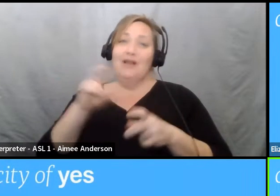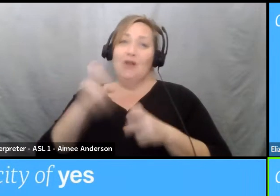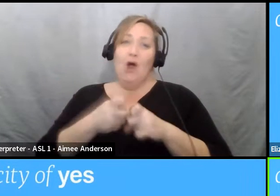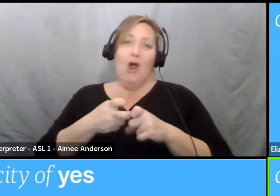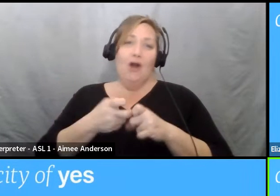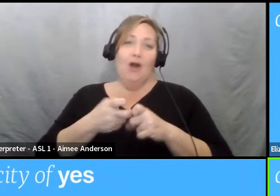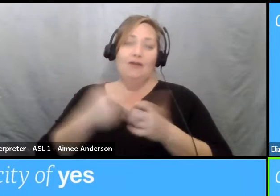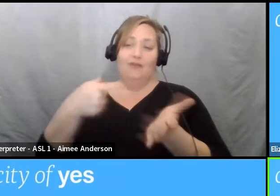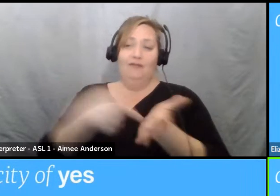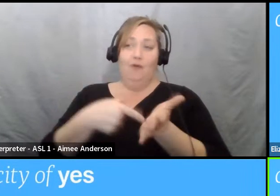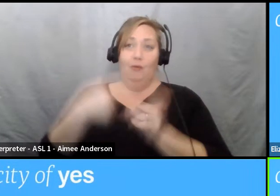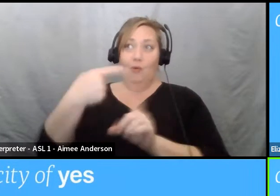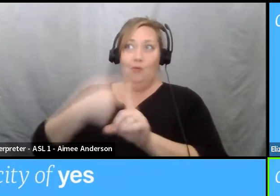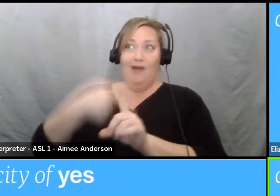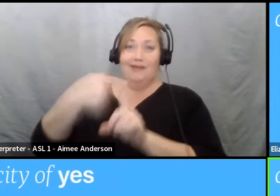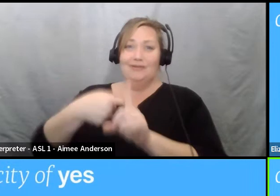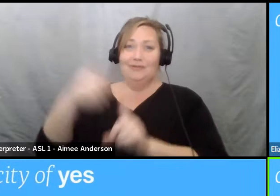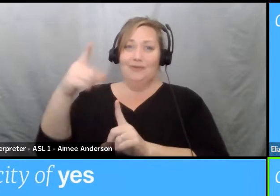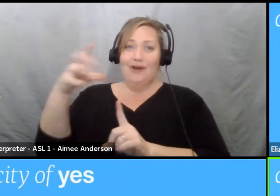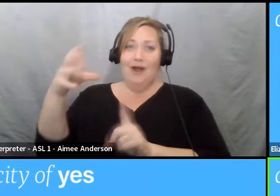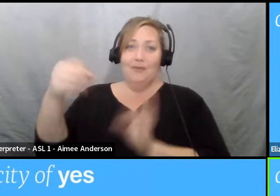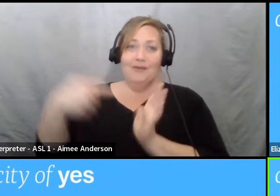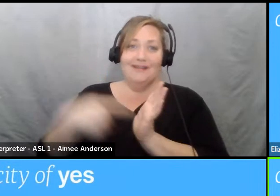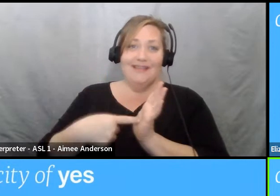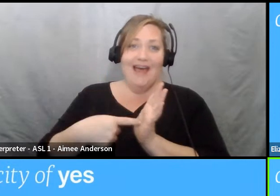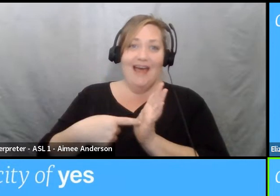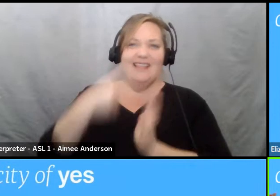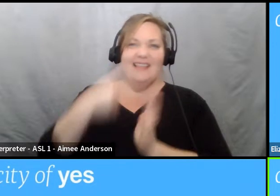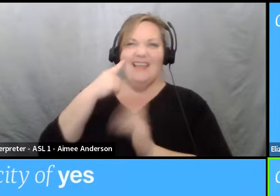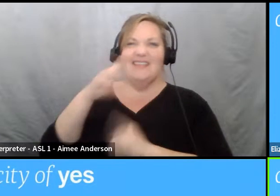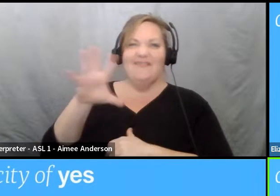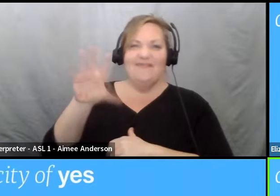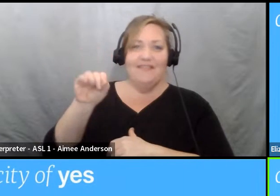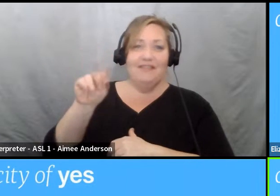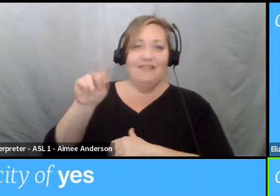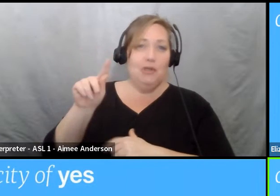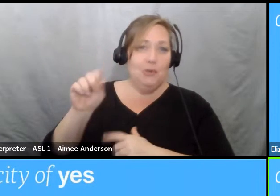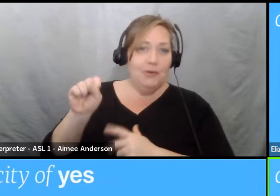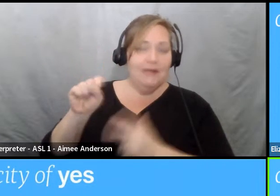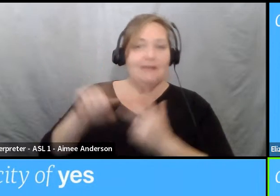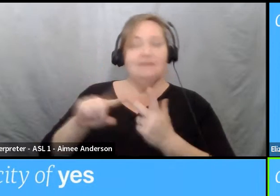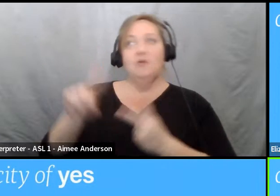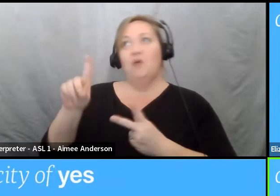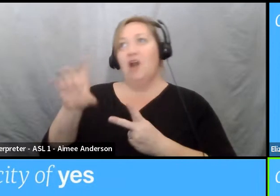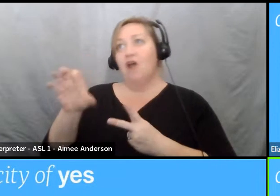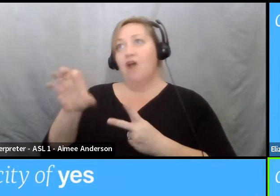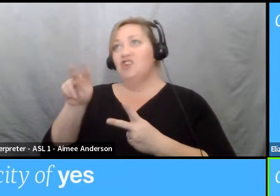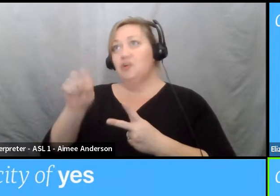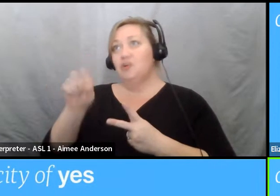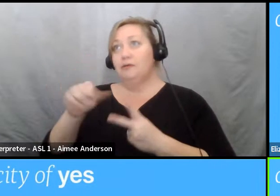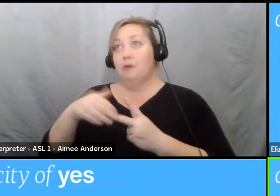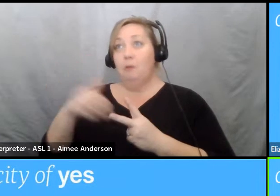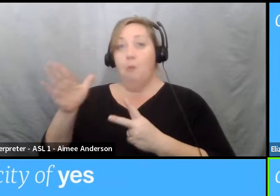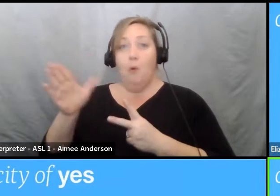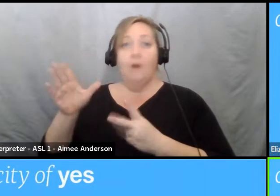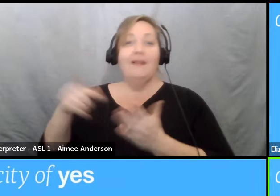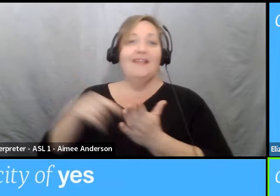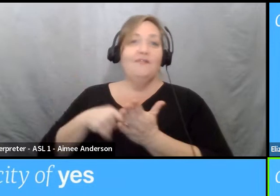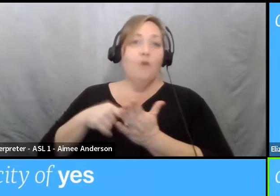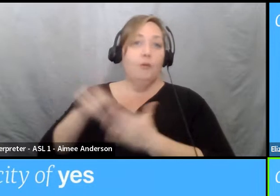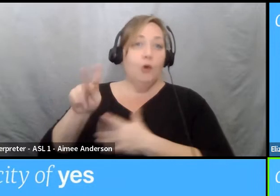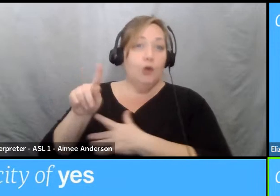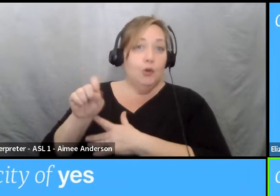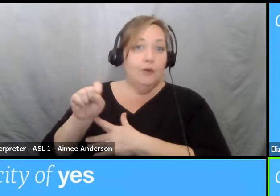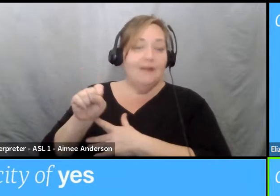rentals, which tend to be 100% affordable rentals tend to be at least 50 units, sometimes 100 or even more. But